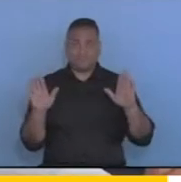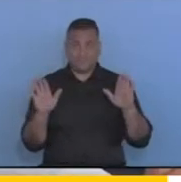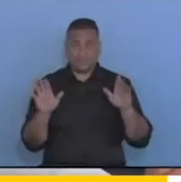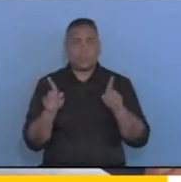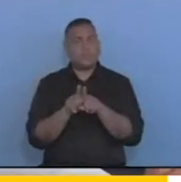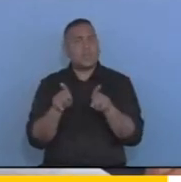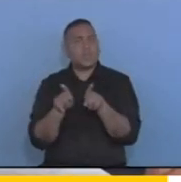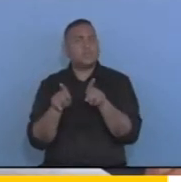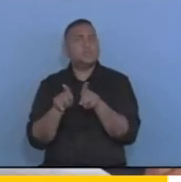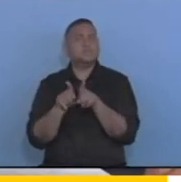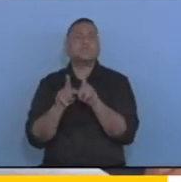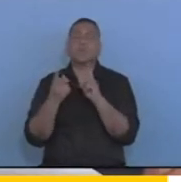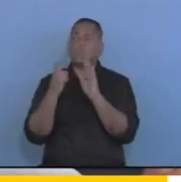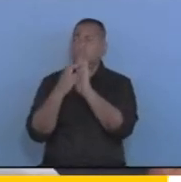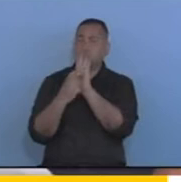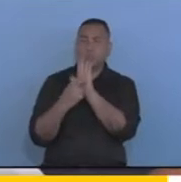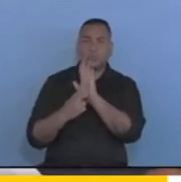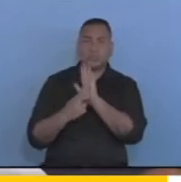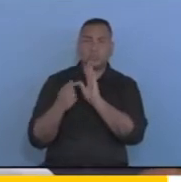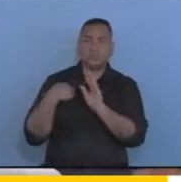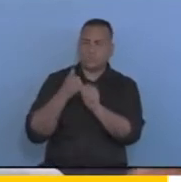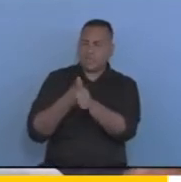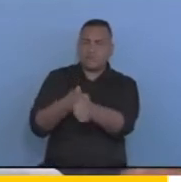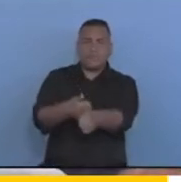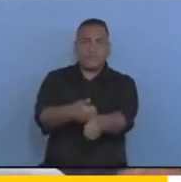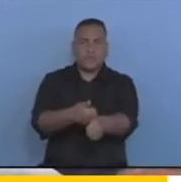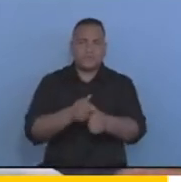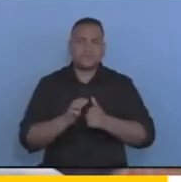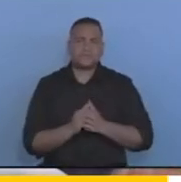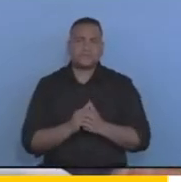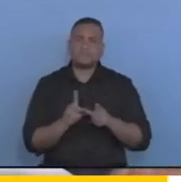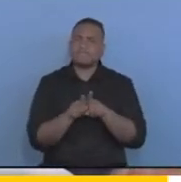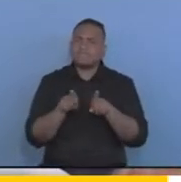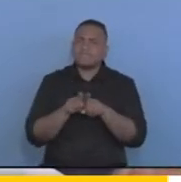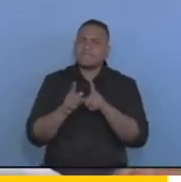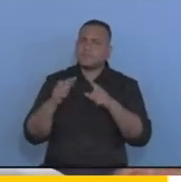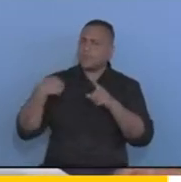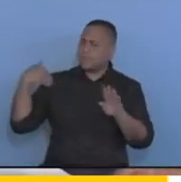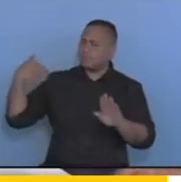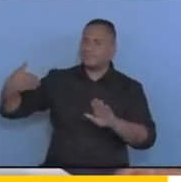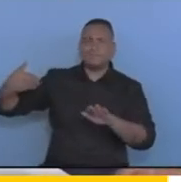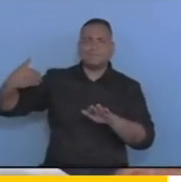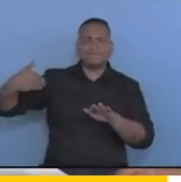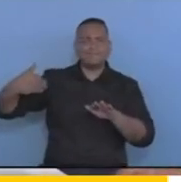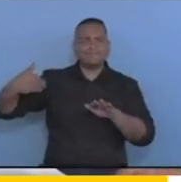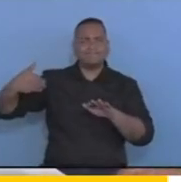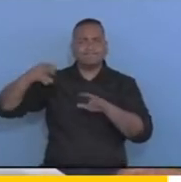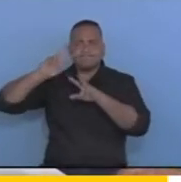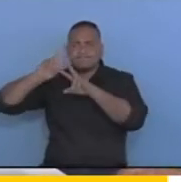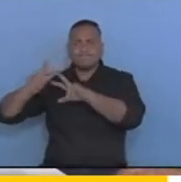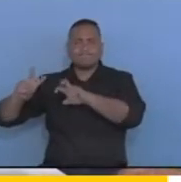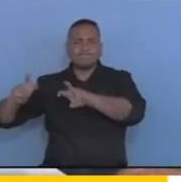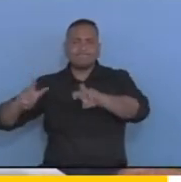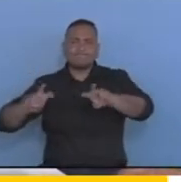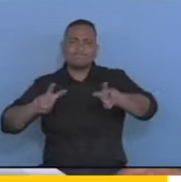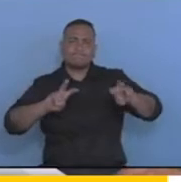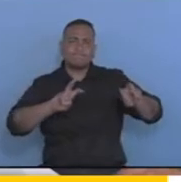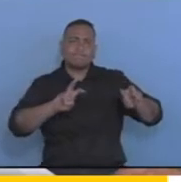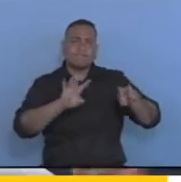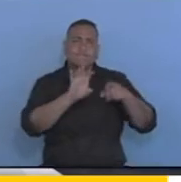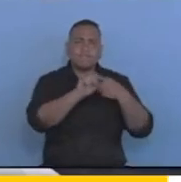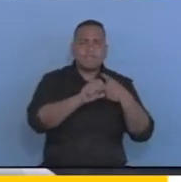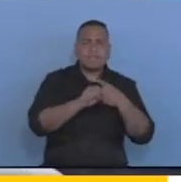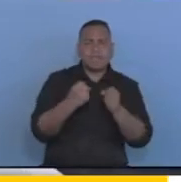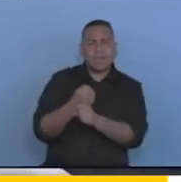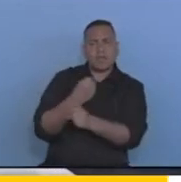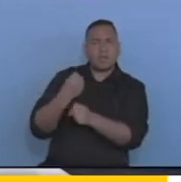be maintained. And we do have regular inspections regarding the occupational health and safety. And then